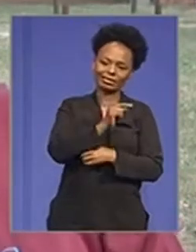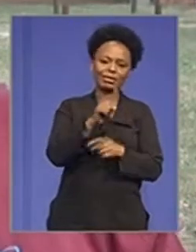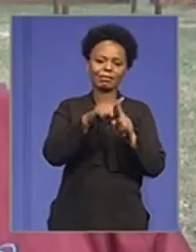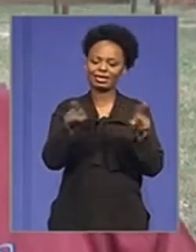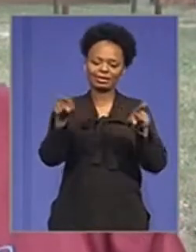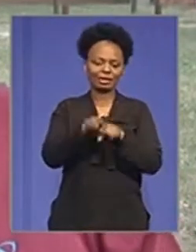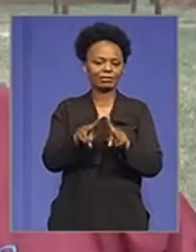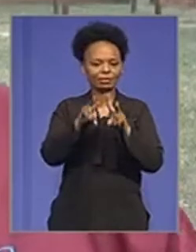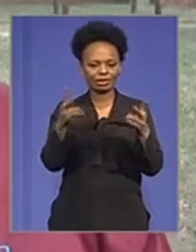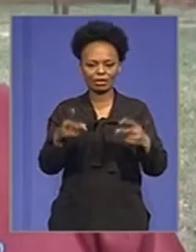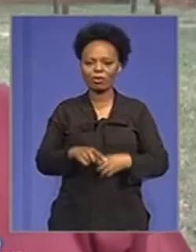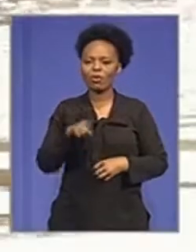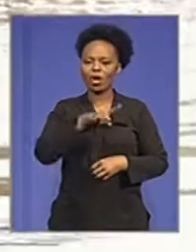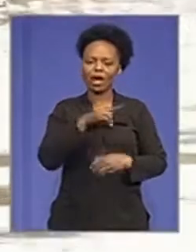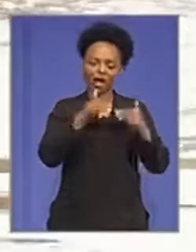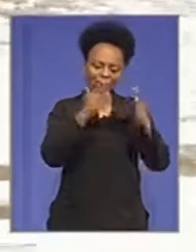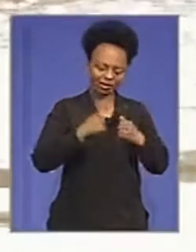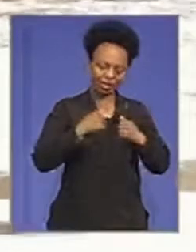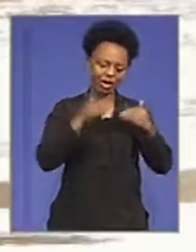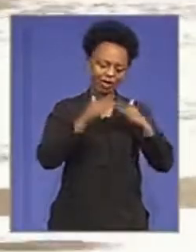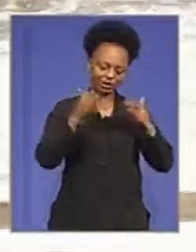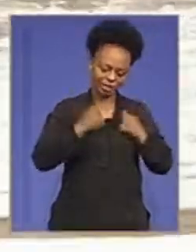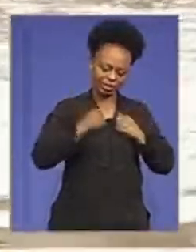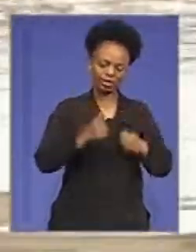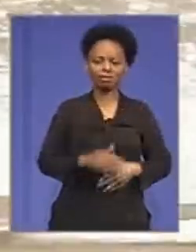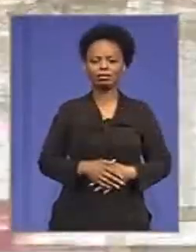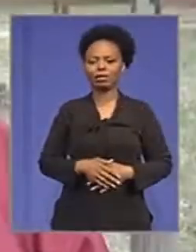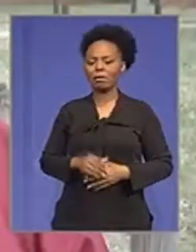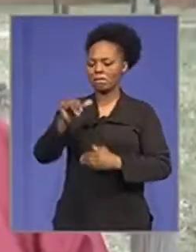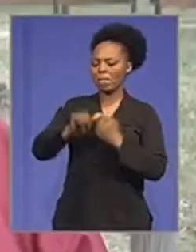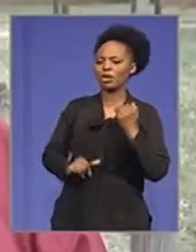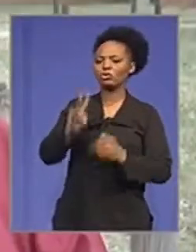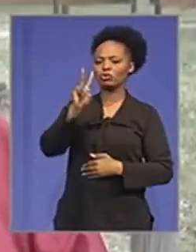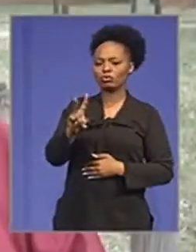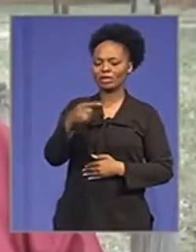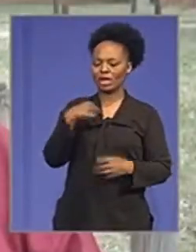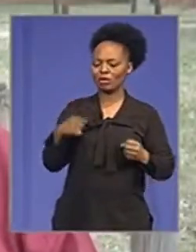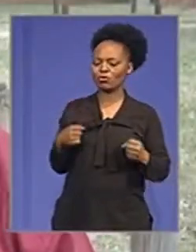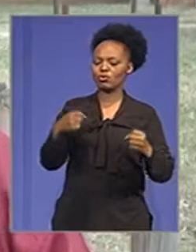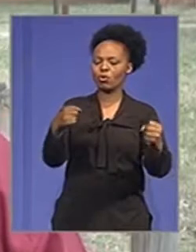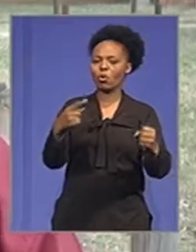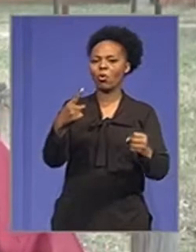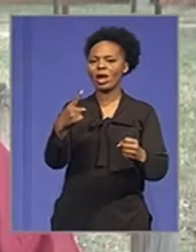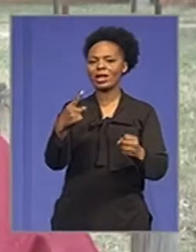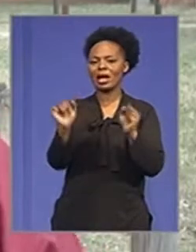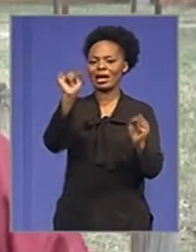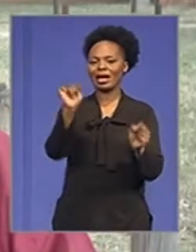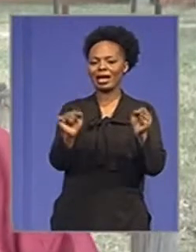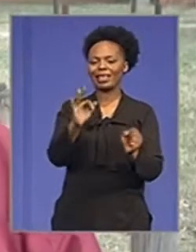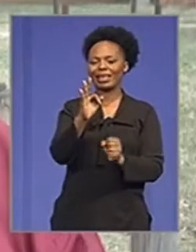Your house still remains your house. For the last 2 months, I drove with my one car almost 3,500